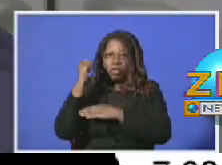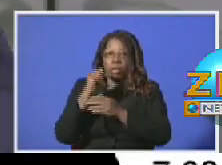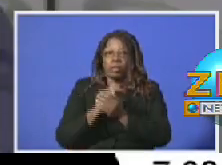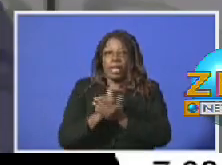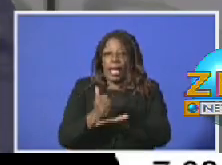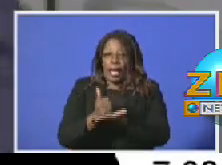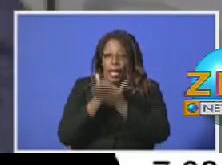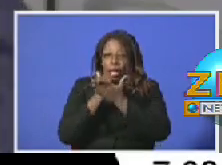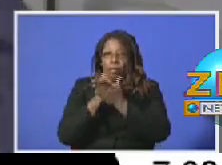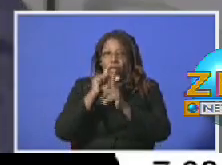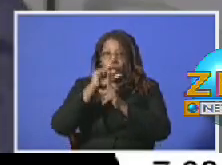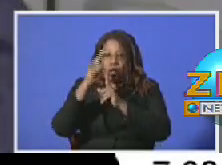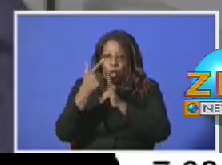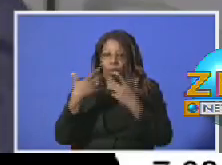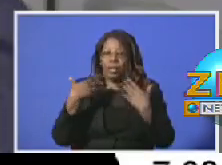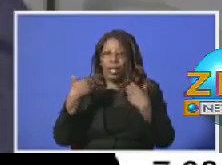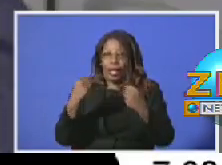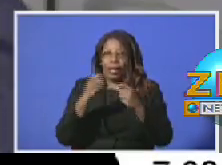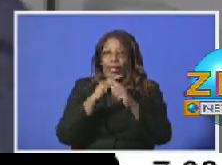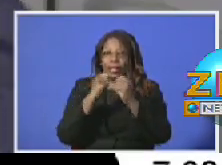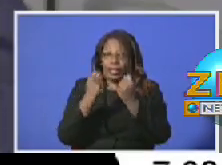assist the local healthcare team on the ground,